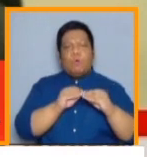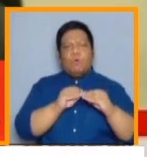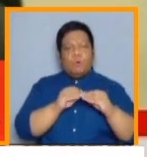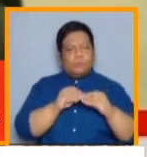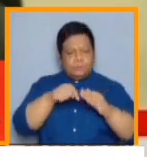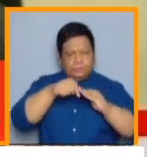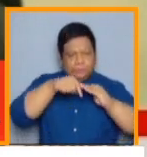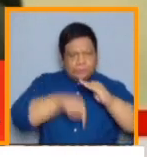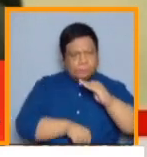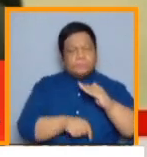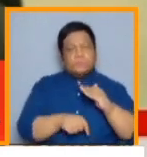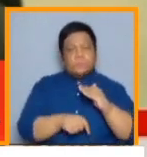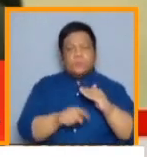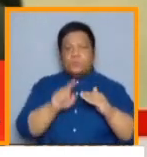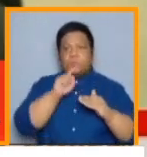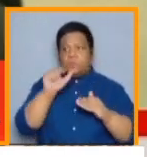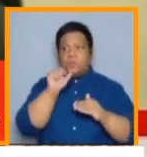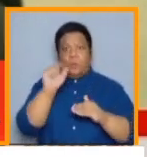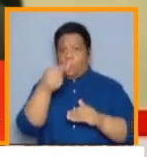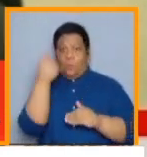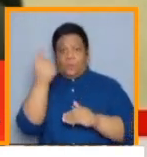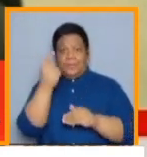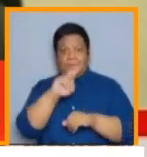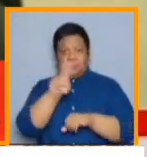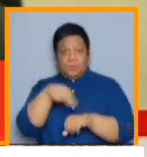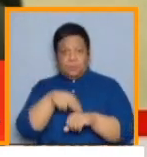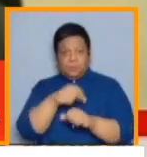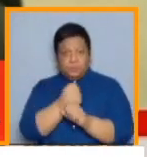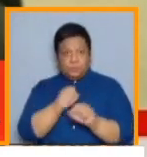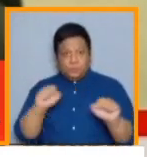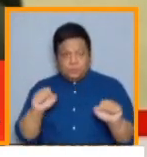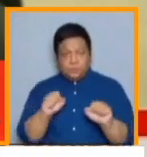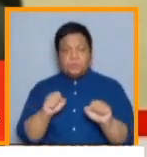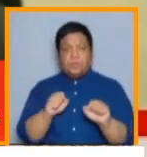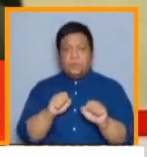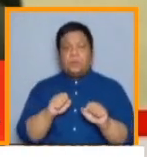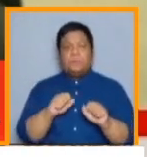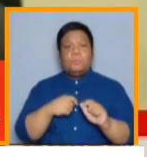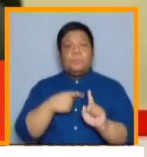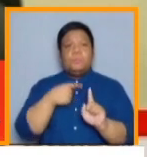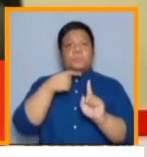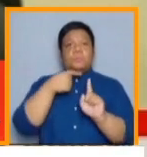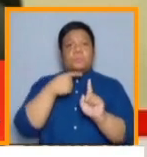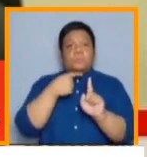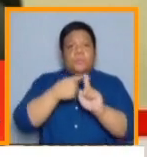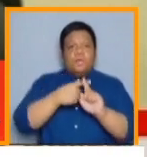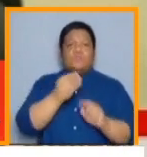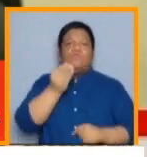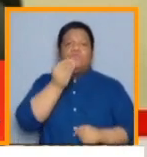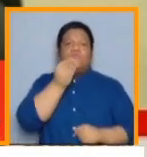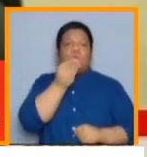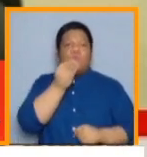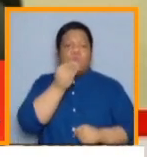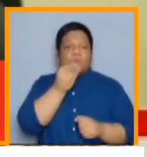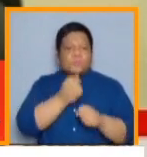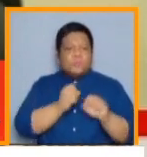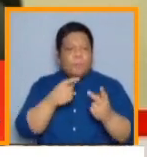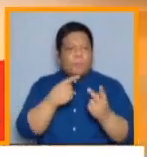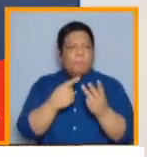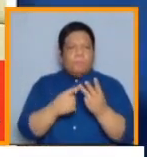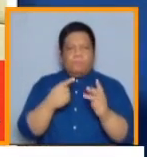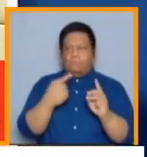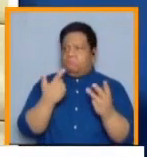national security, because obvious naman yun, but yung sa food security natin and our economic security greatly